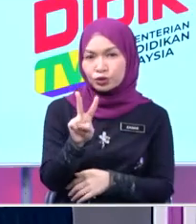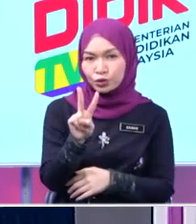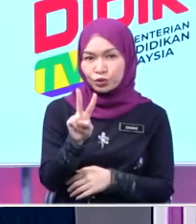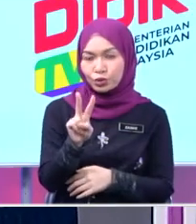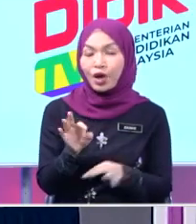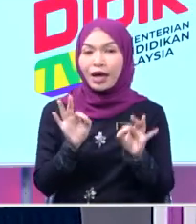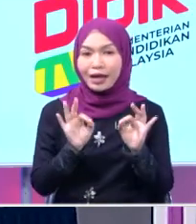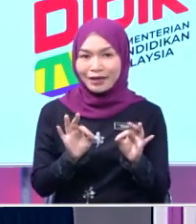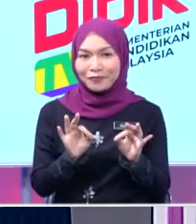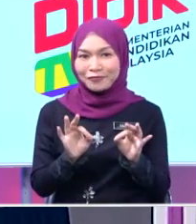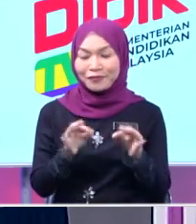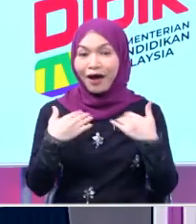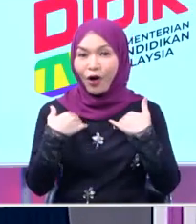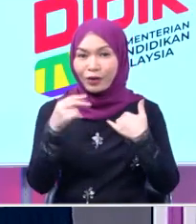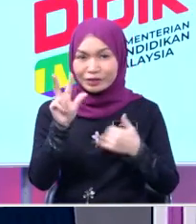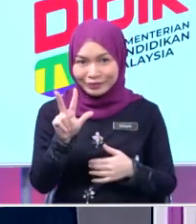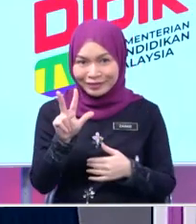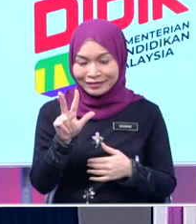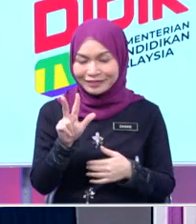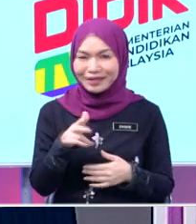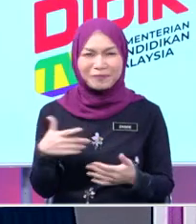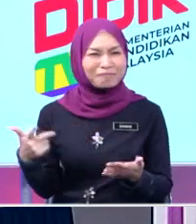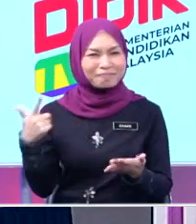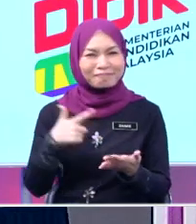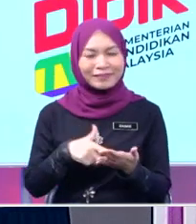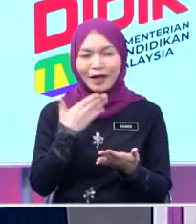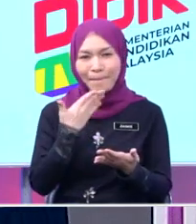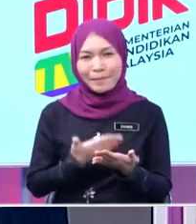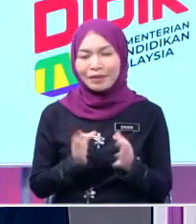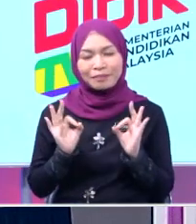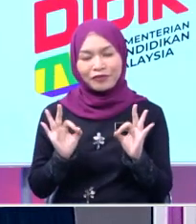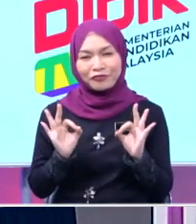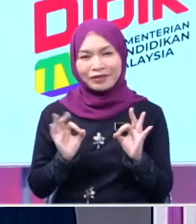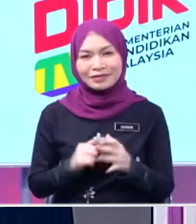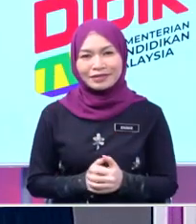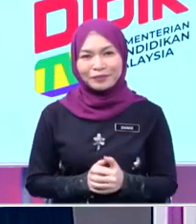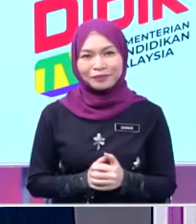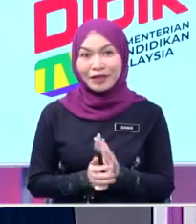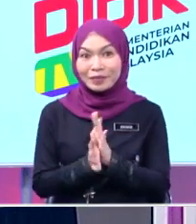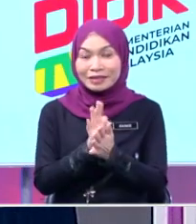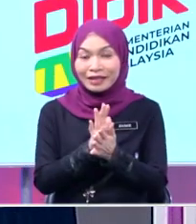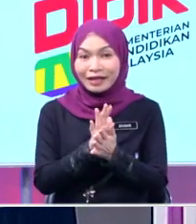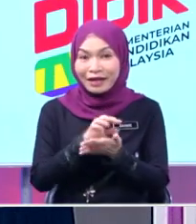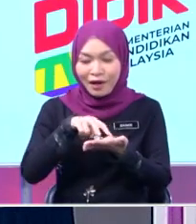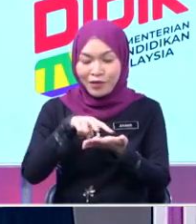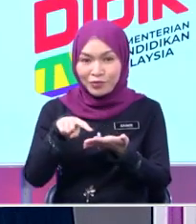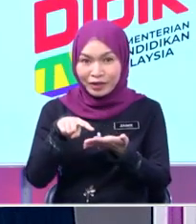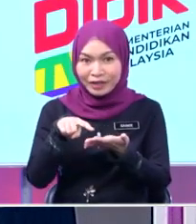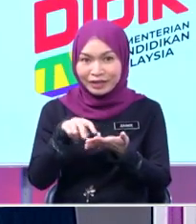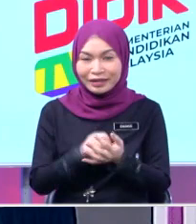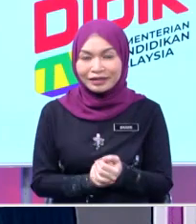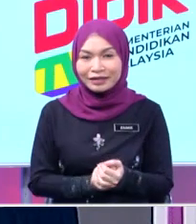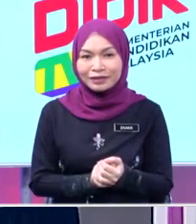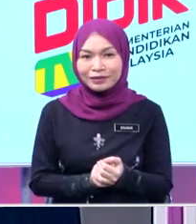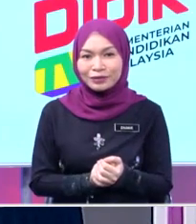lot better. Okay. So you segregate the ideas. Okay, makes the reading and the flow a lot easier, and that can help